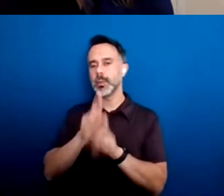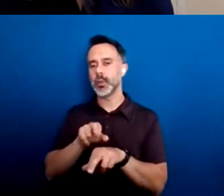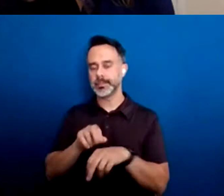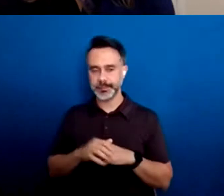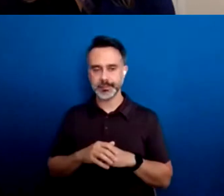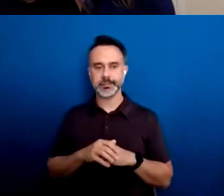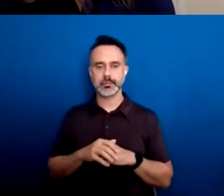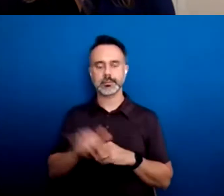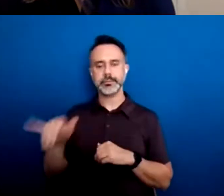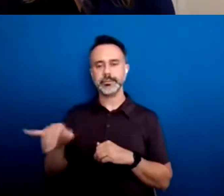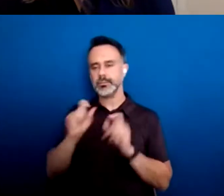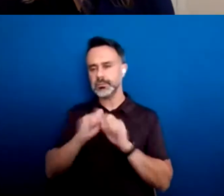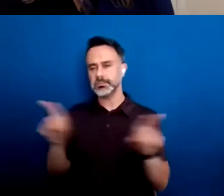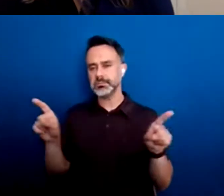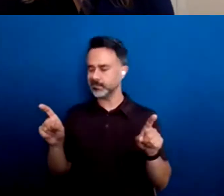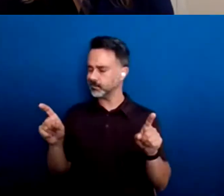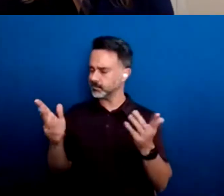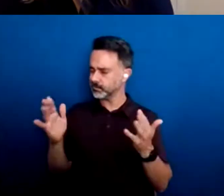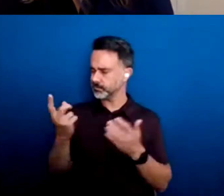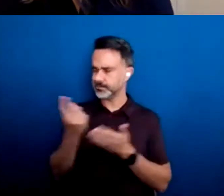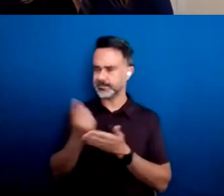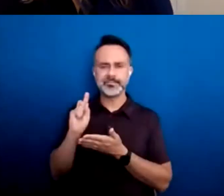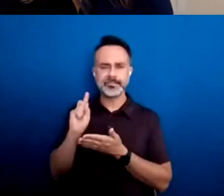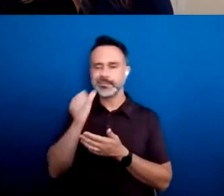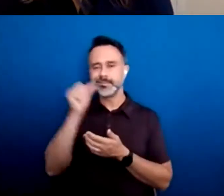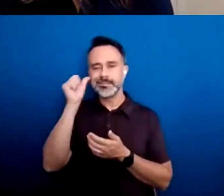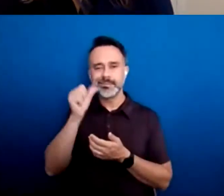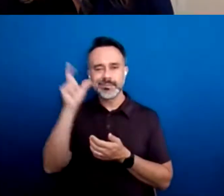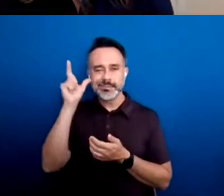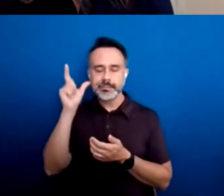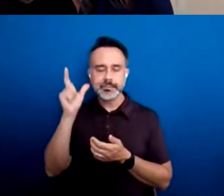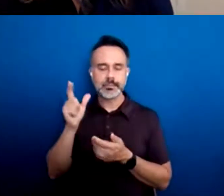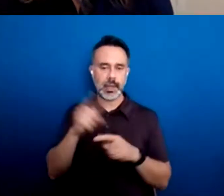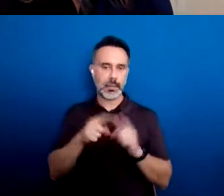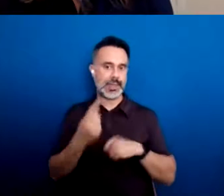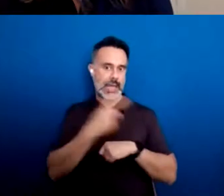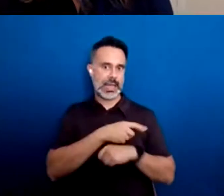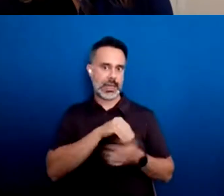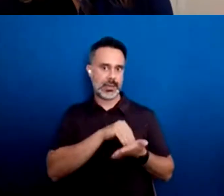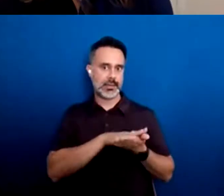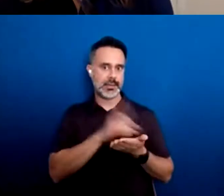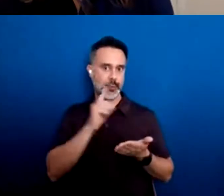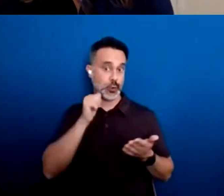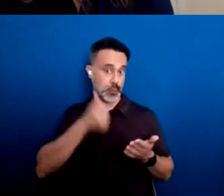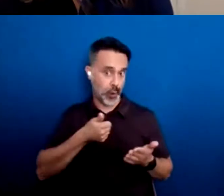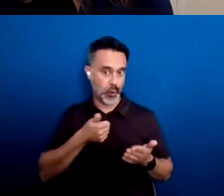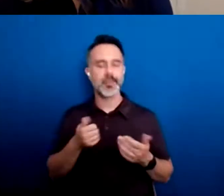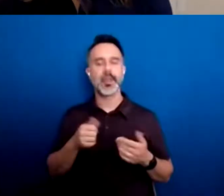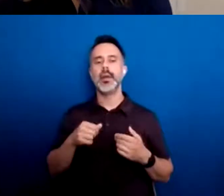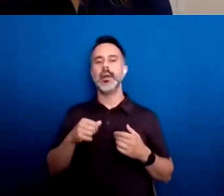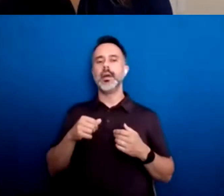earlier this week, I think yesterday or the day before, although it's dated for tomorrow. And